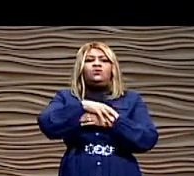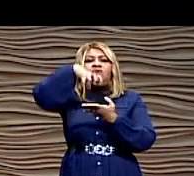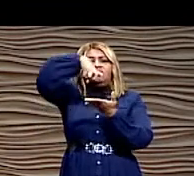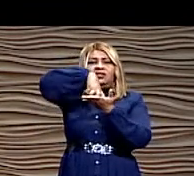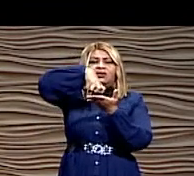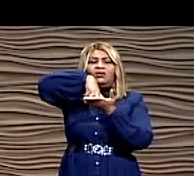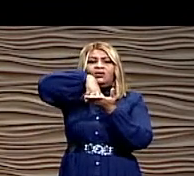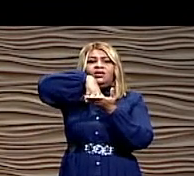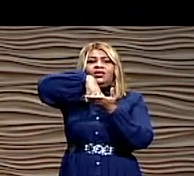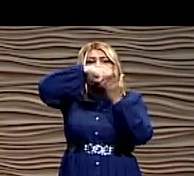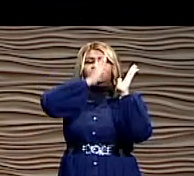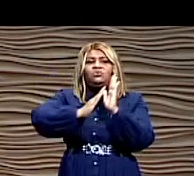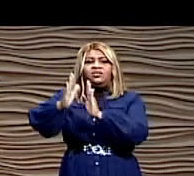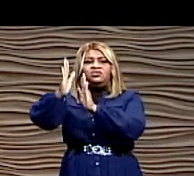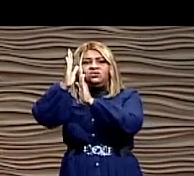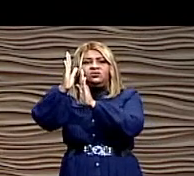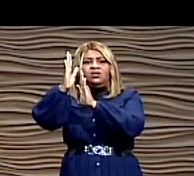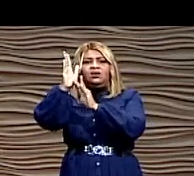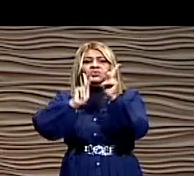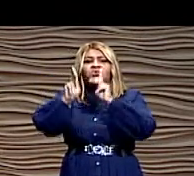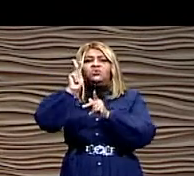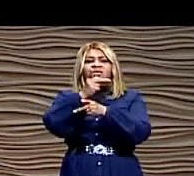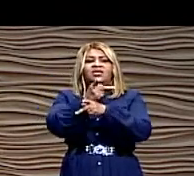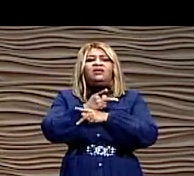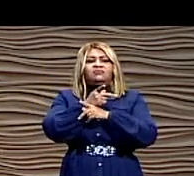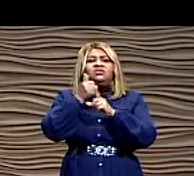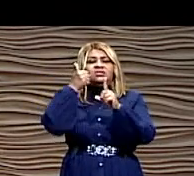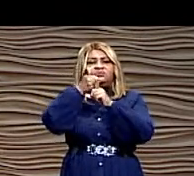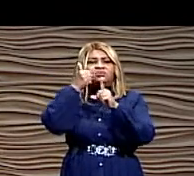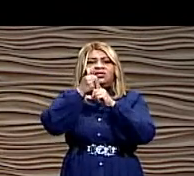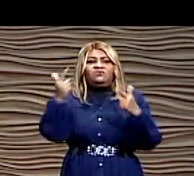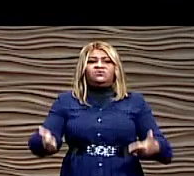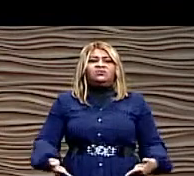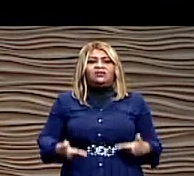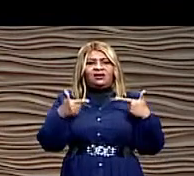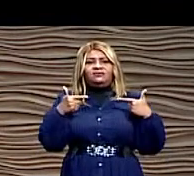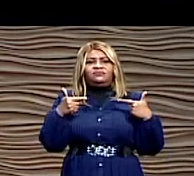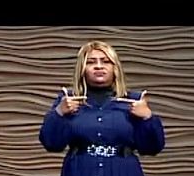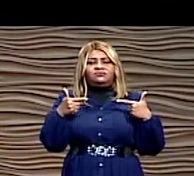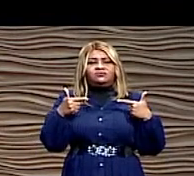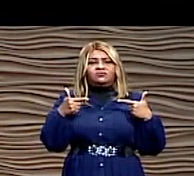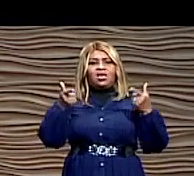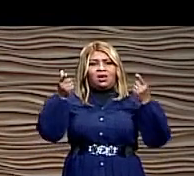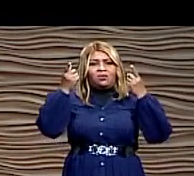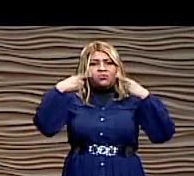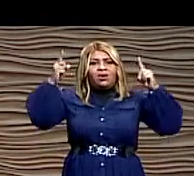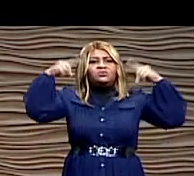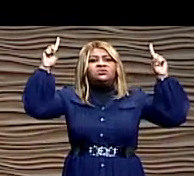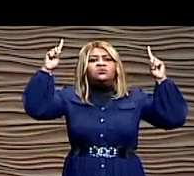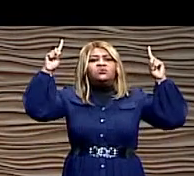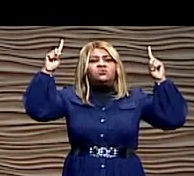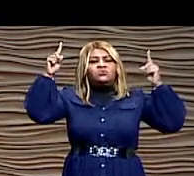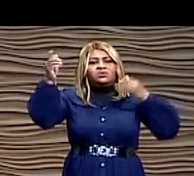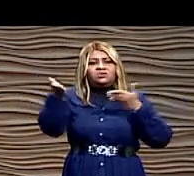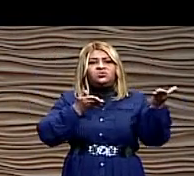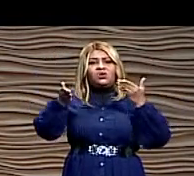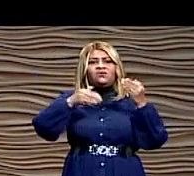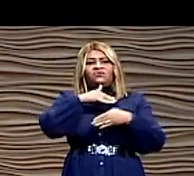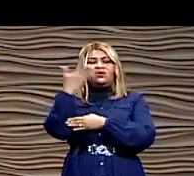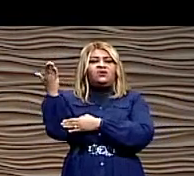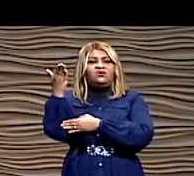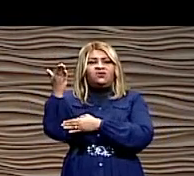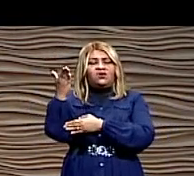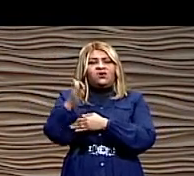before him, those who cannot keep themselves alive, Prosperity will serve him.